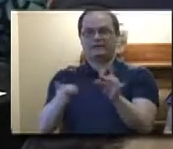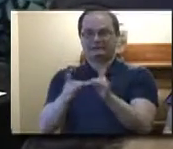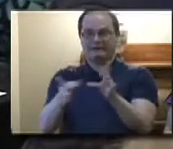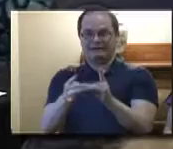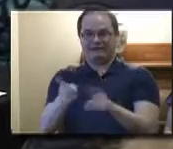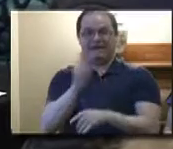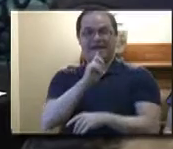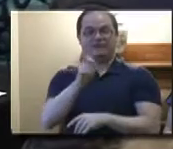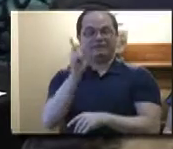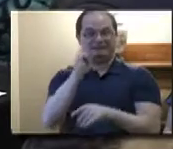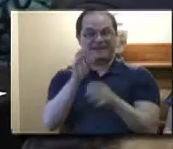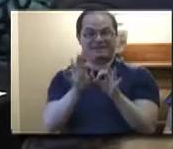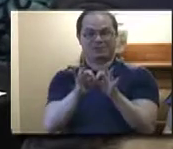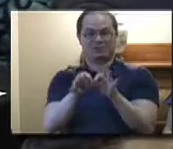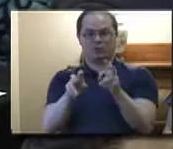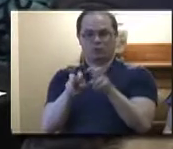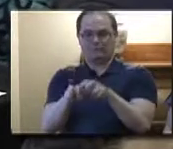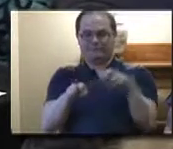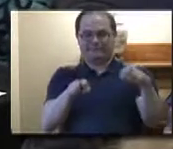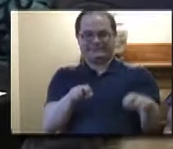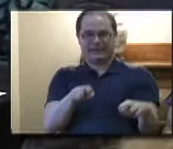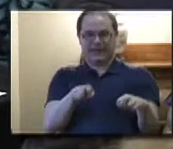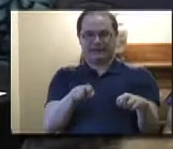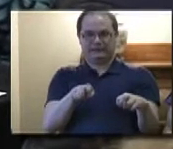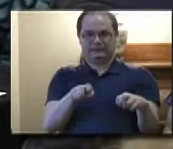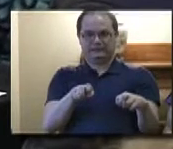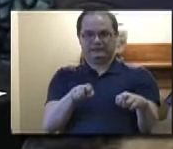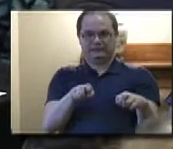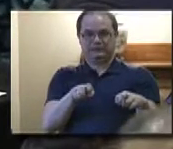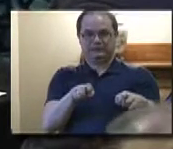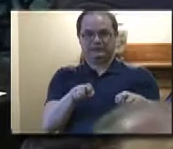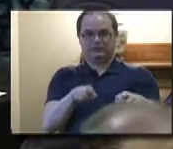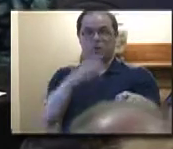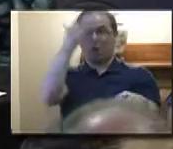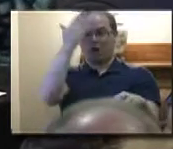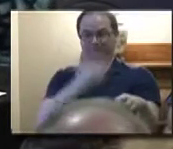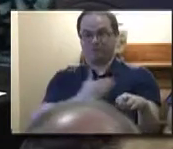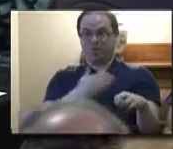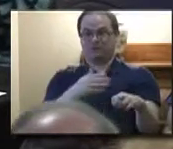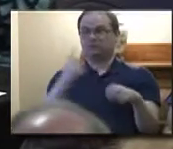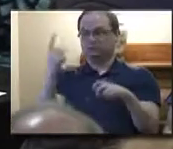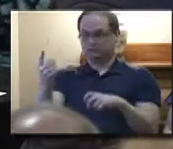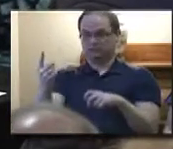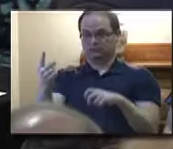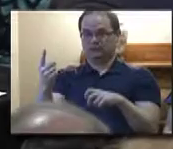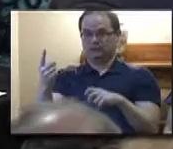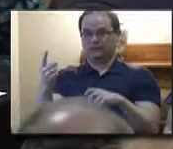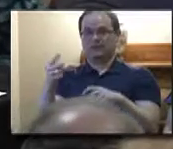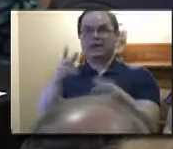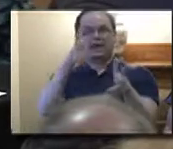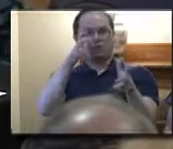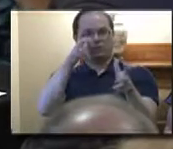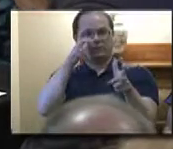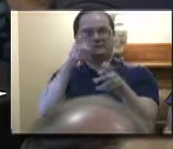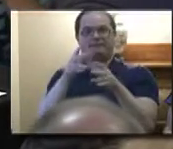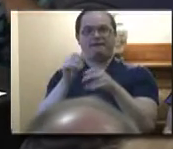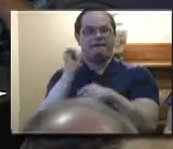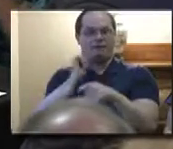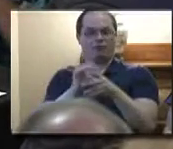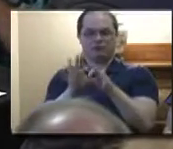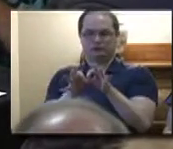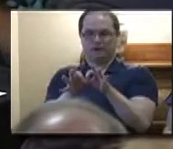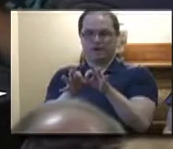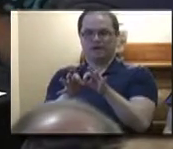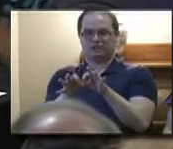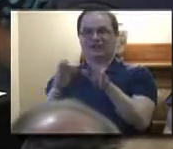the deaf interpreter would be right beside Aaron, or in front of Aaron, and would be receiving his sign and